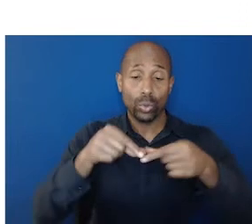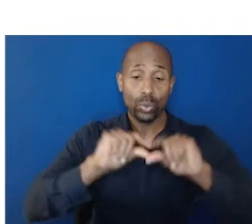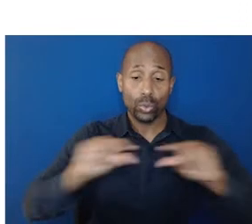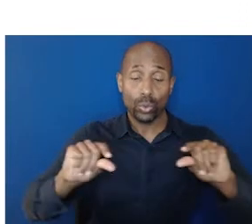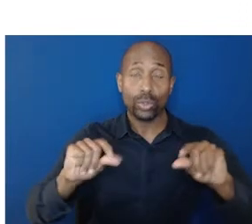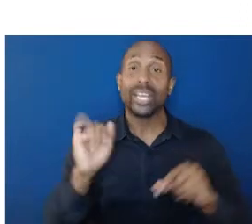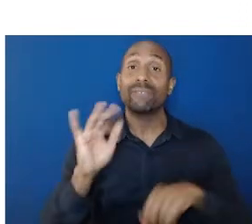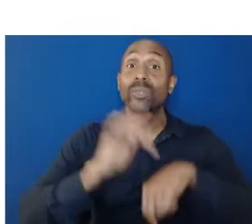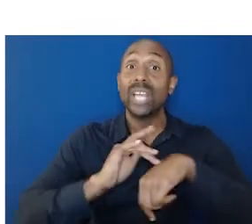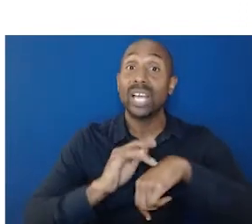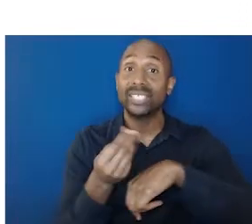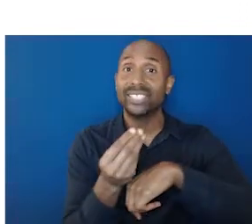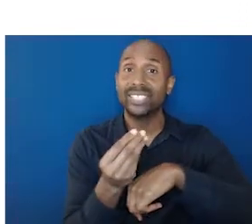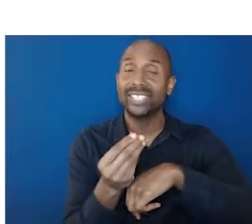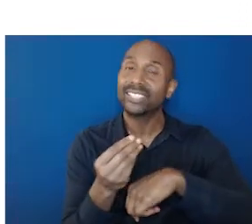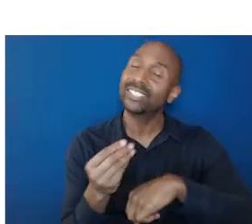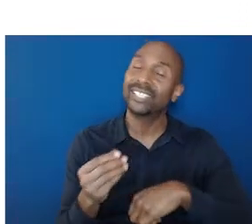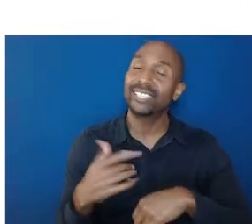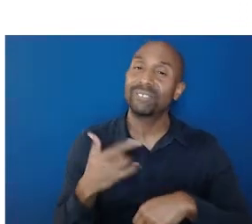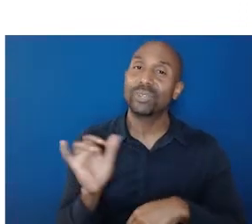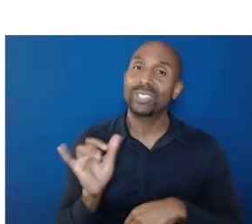it would be like just this